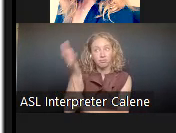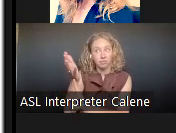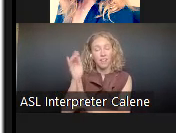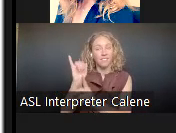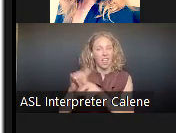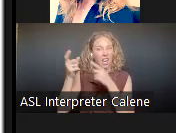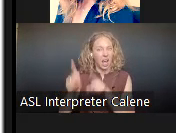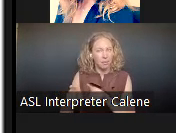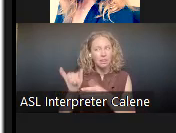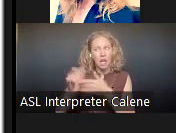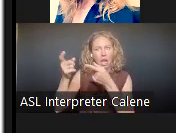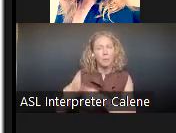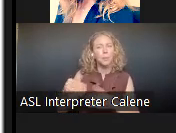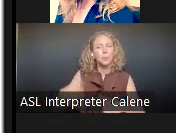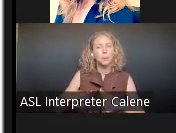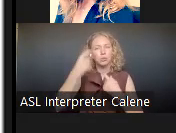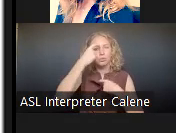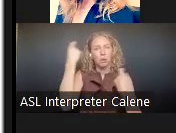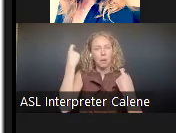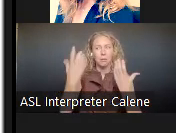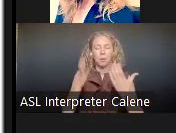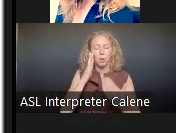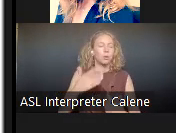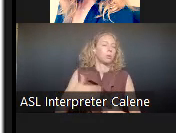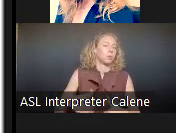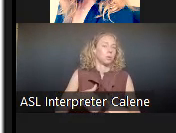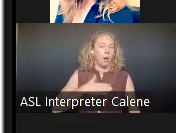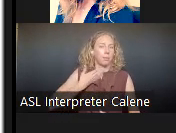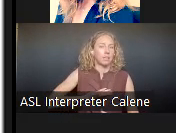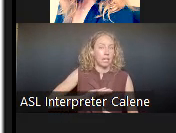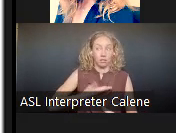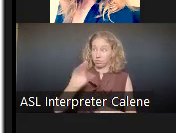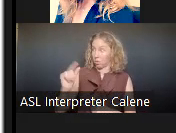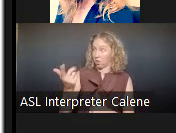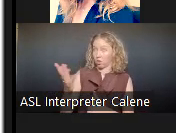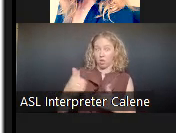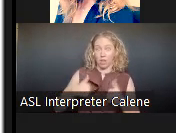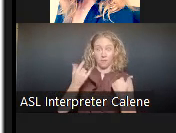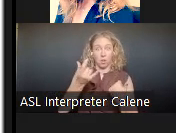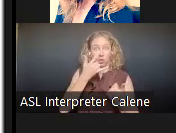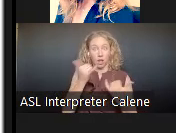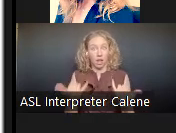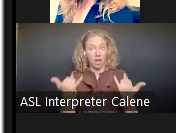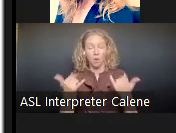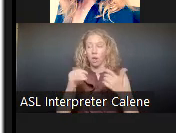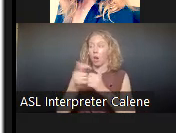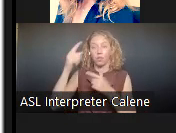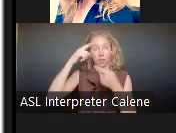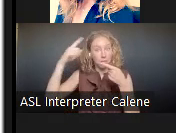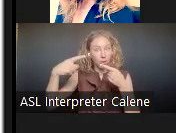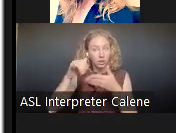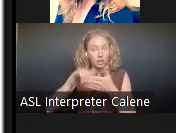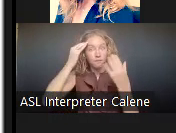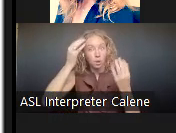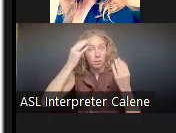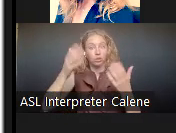life that could be incredibly upsetting. We don't know the current state of their life or how they've processed it. We